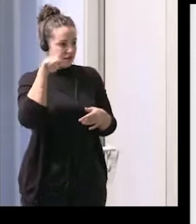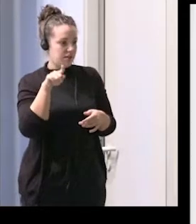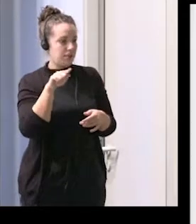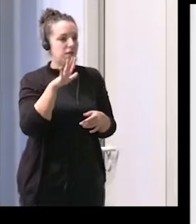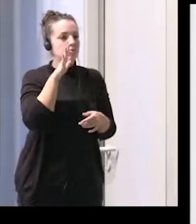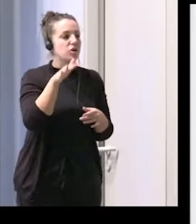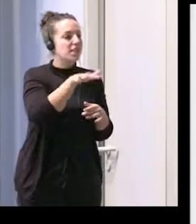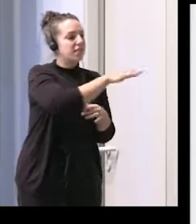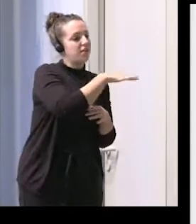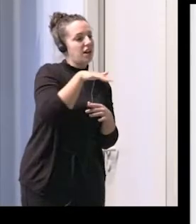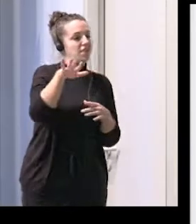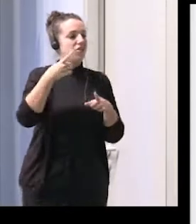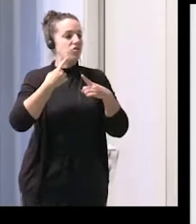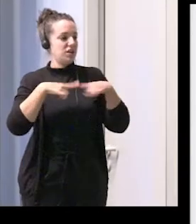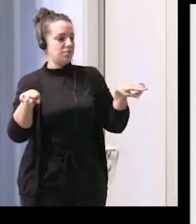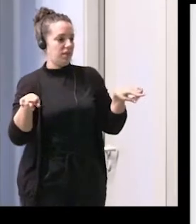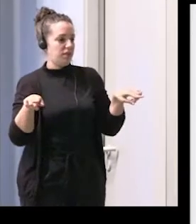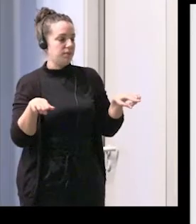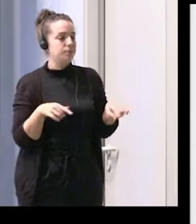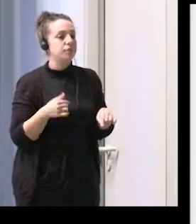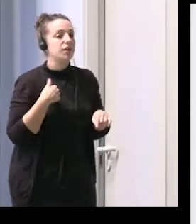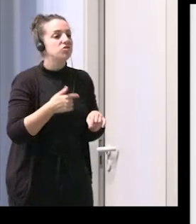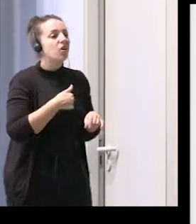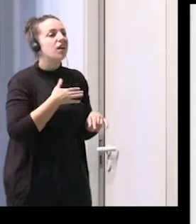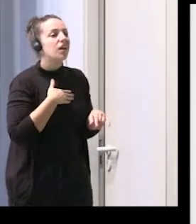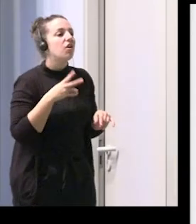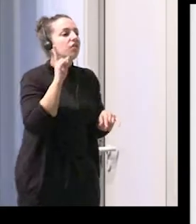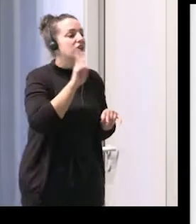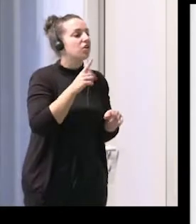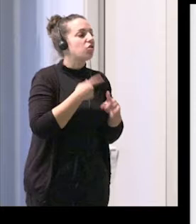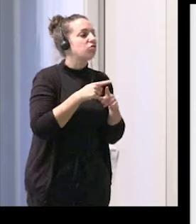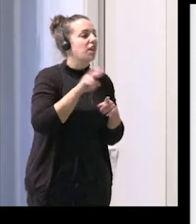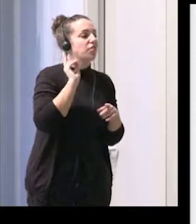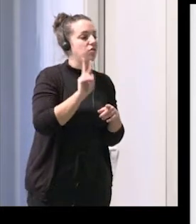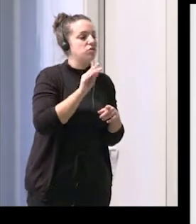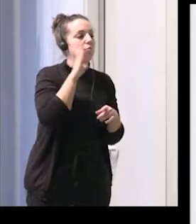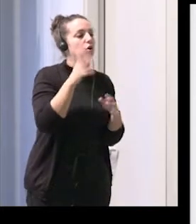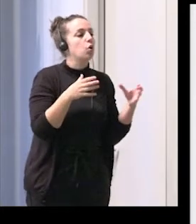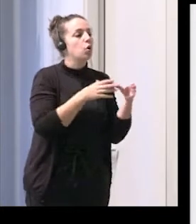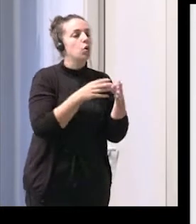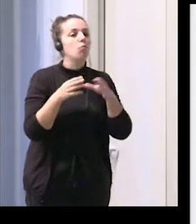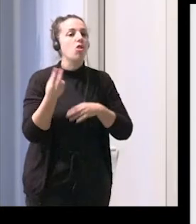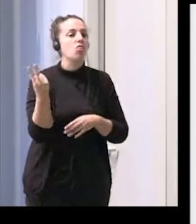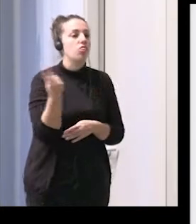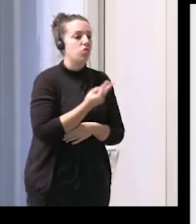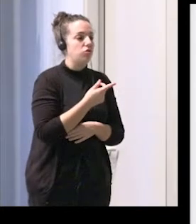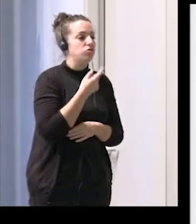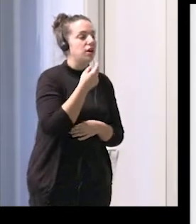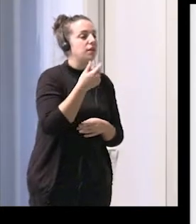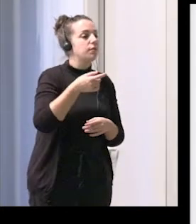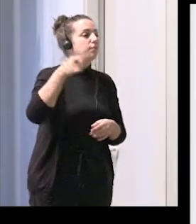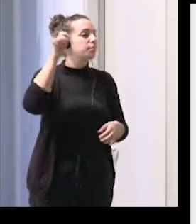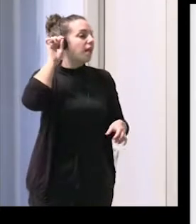But I just want you to notice a couple things. Look at this. In these two groups, children receiving two cochlear implants sequentially or the